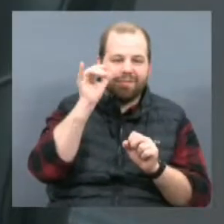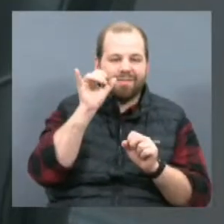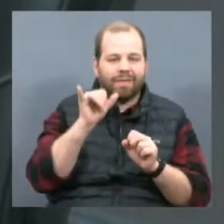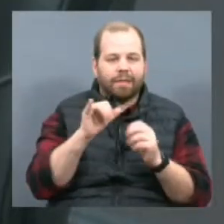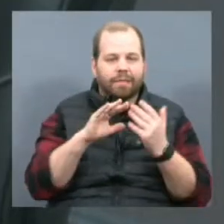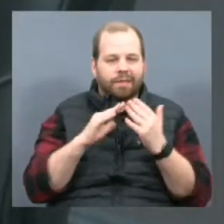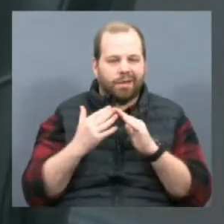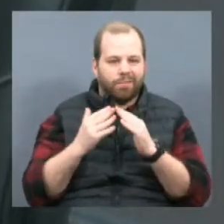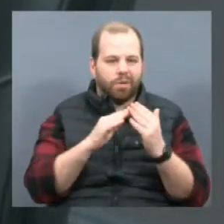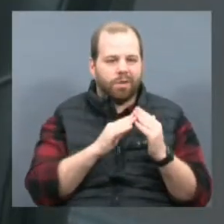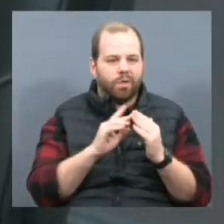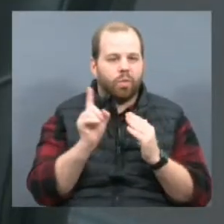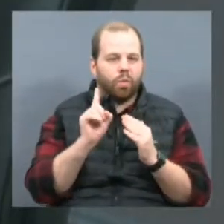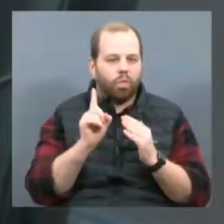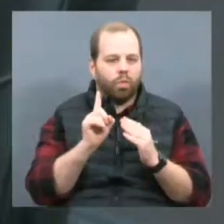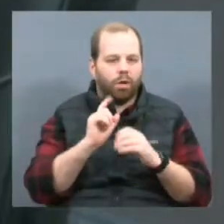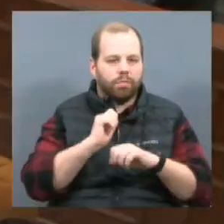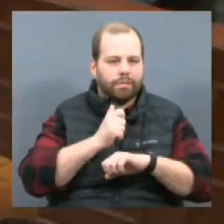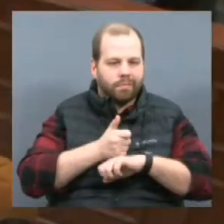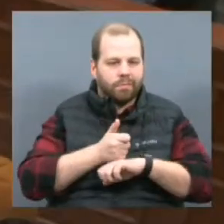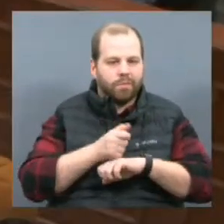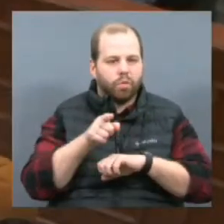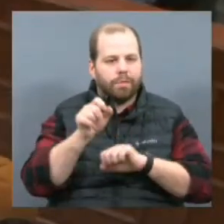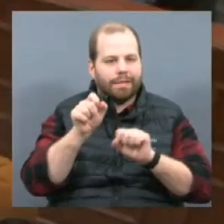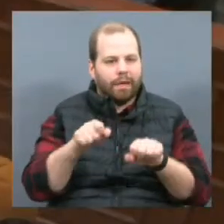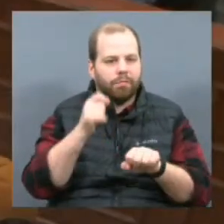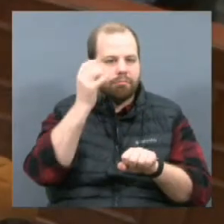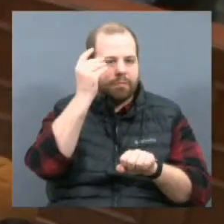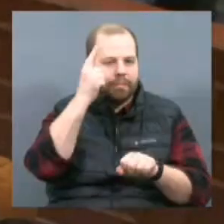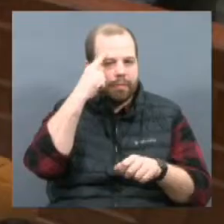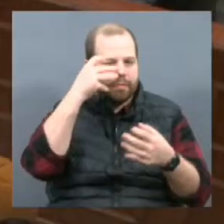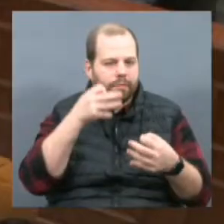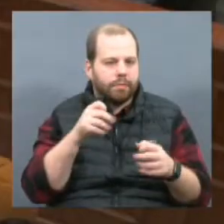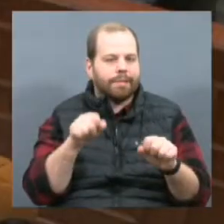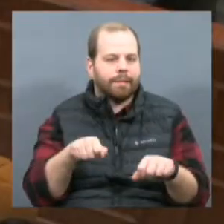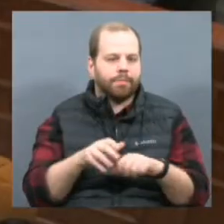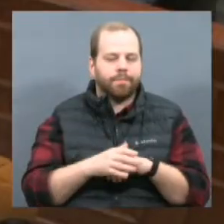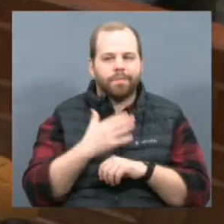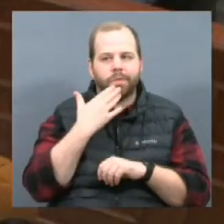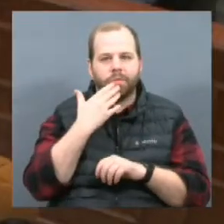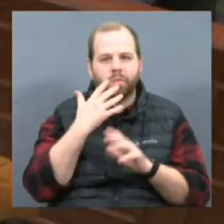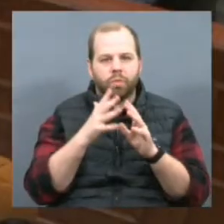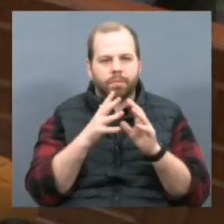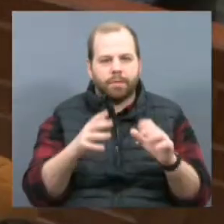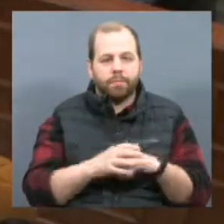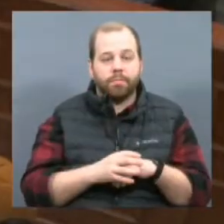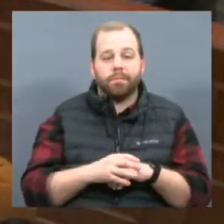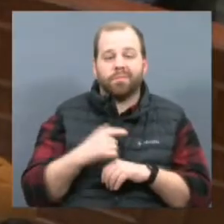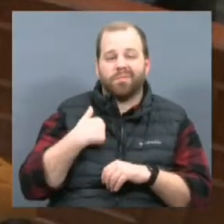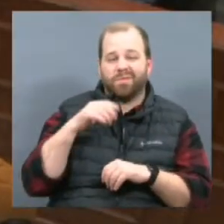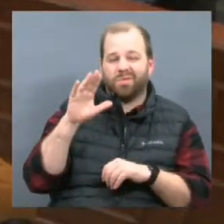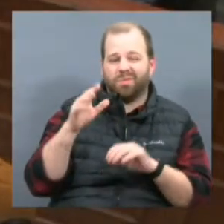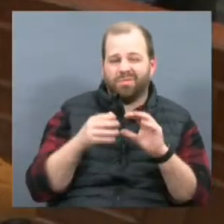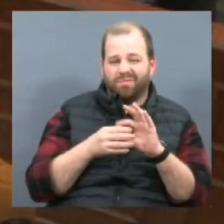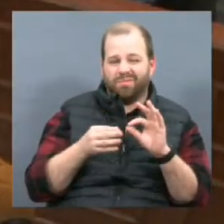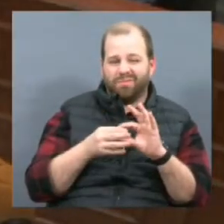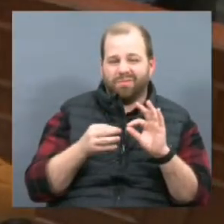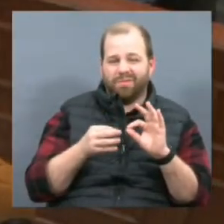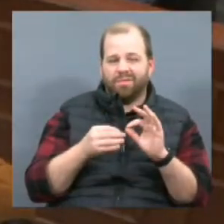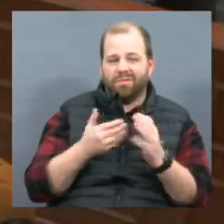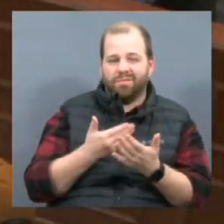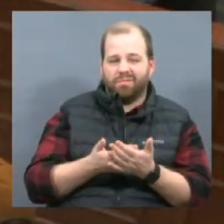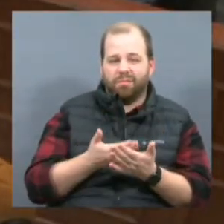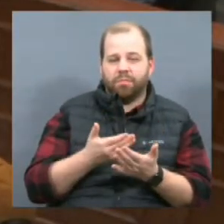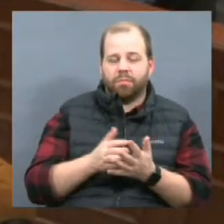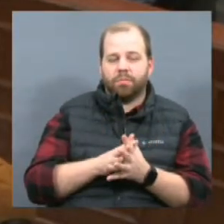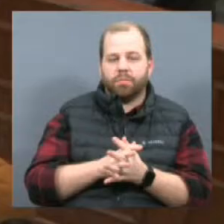neighborhood and where it's located. Thank you very much. Yeah, I just wanted to state that just for the record, just make sure that we're not dealing